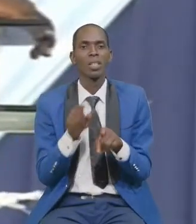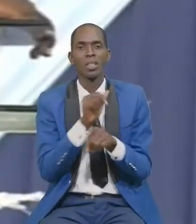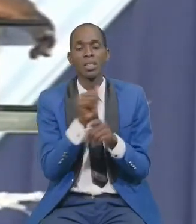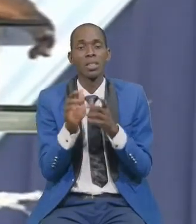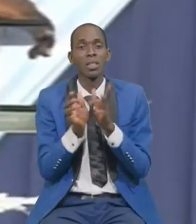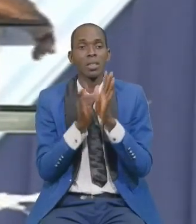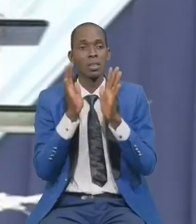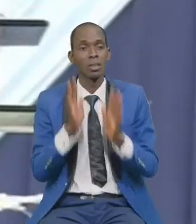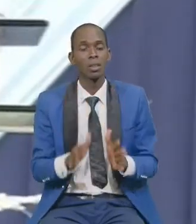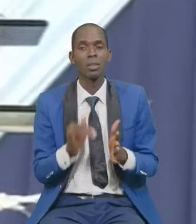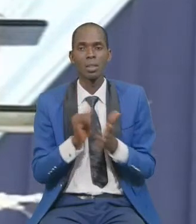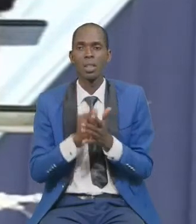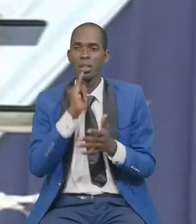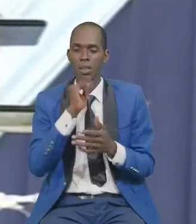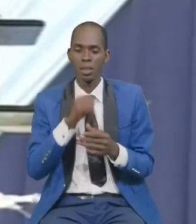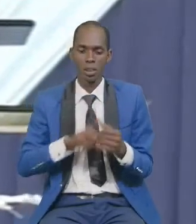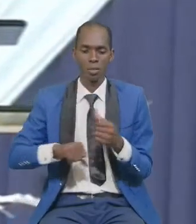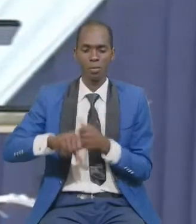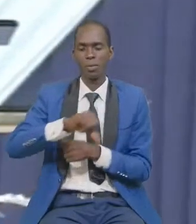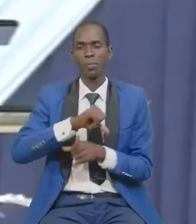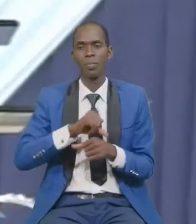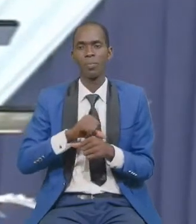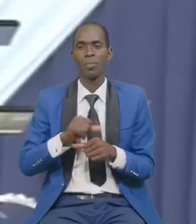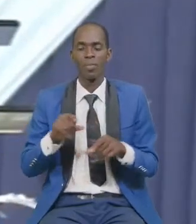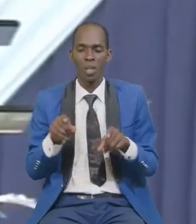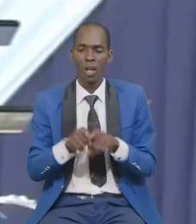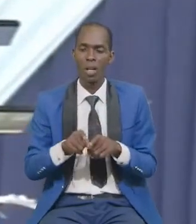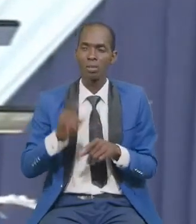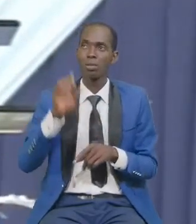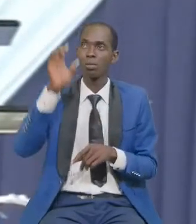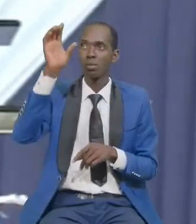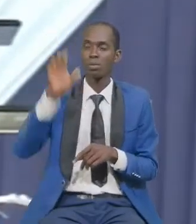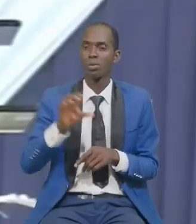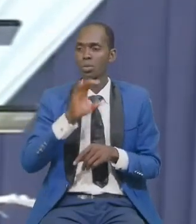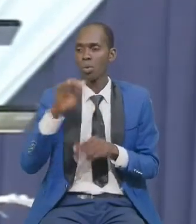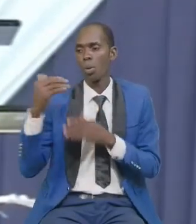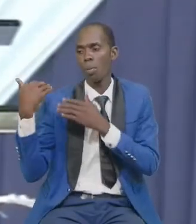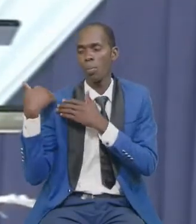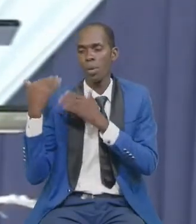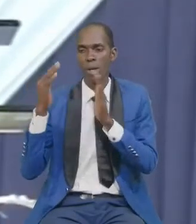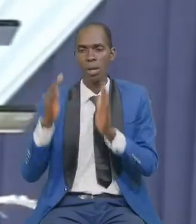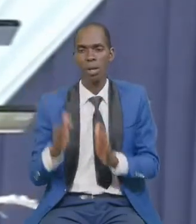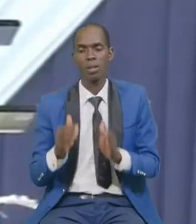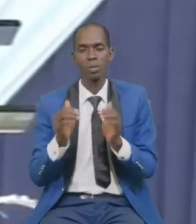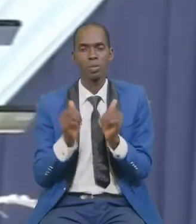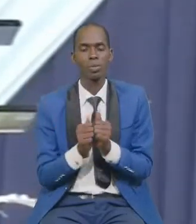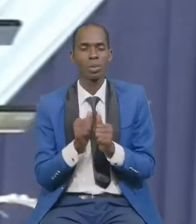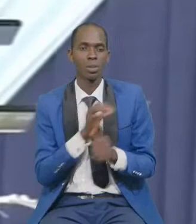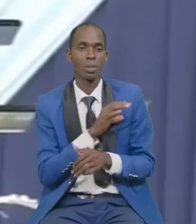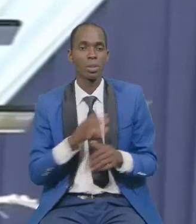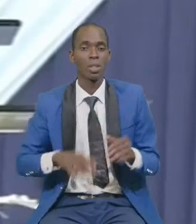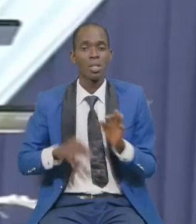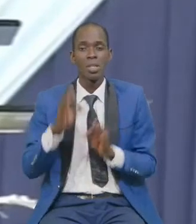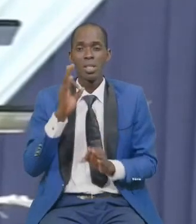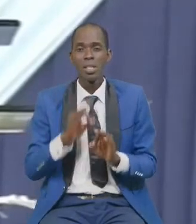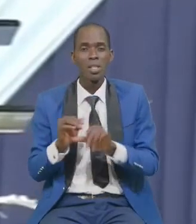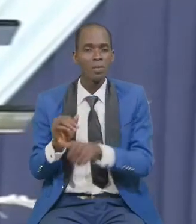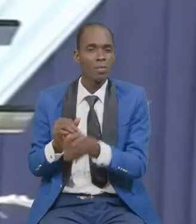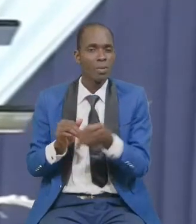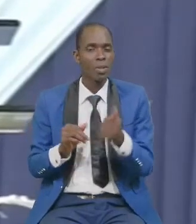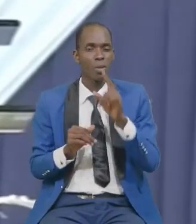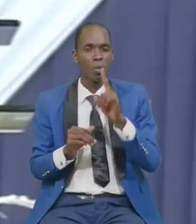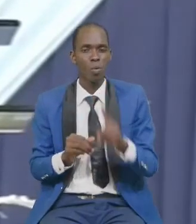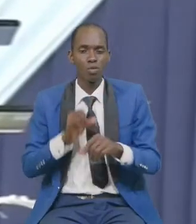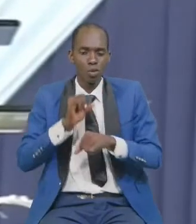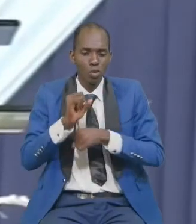that's a fellowship, as cross bearers with Christ, If anyone suffer as